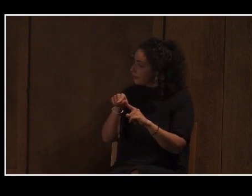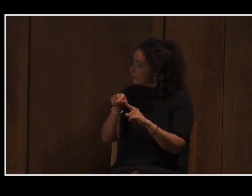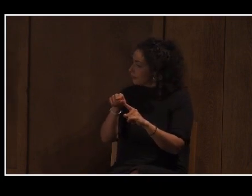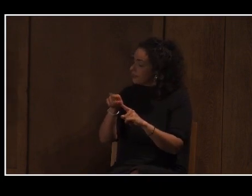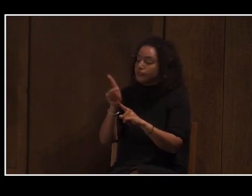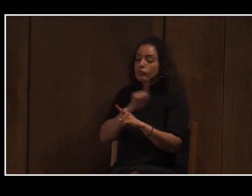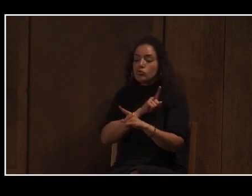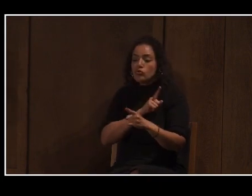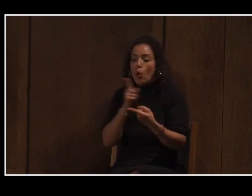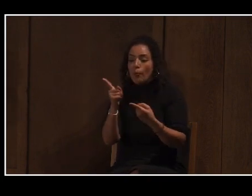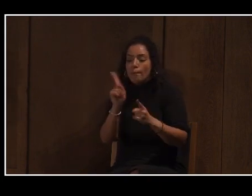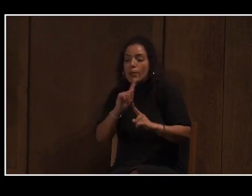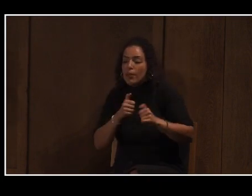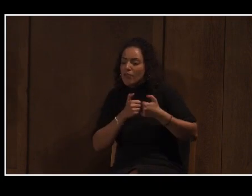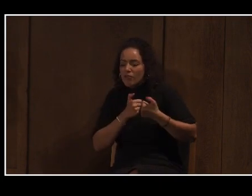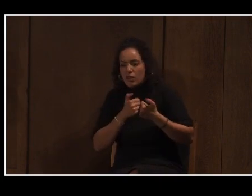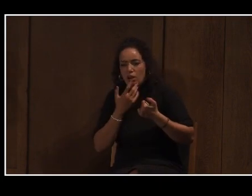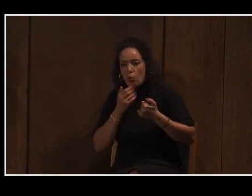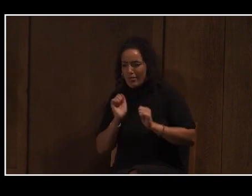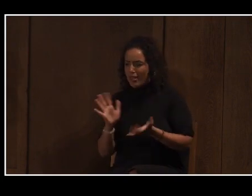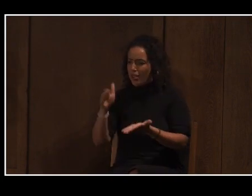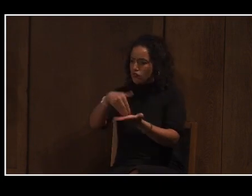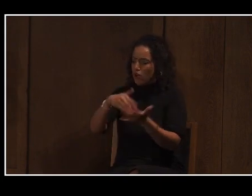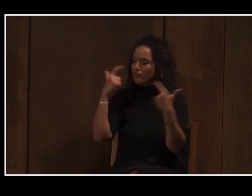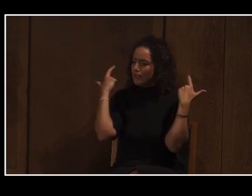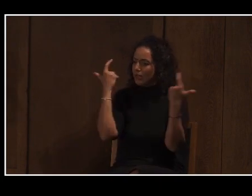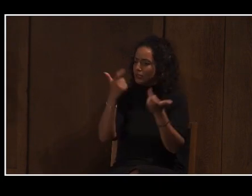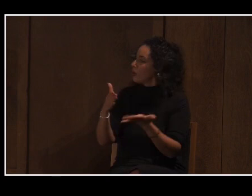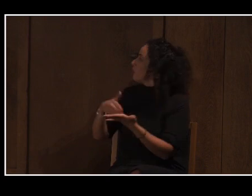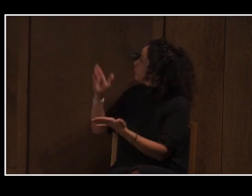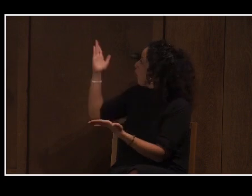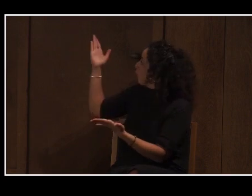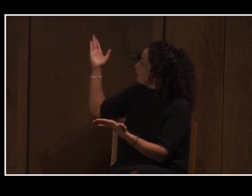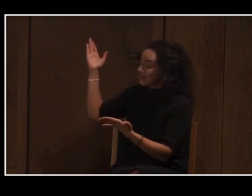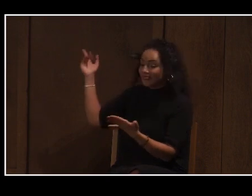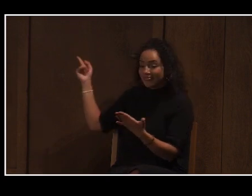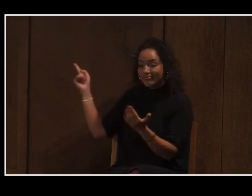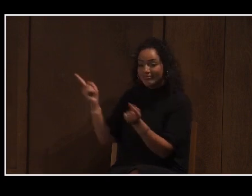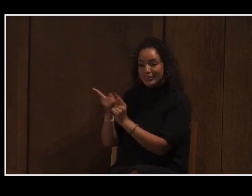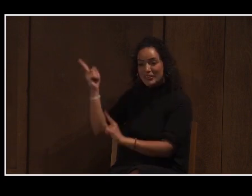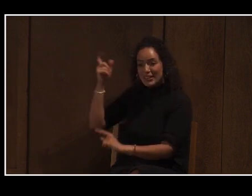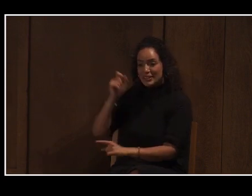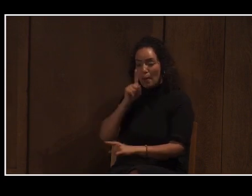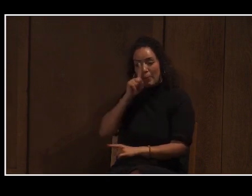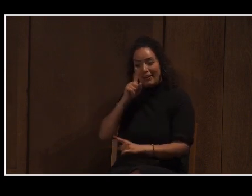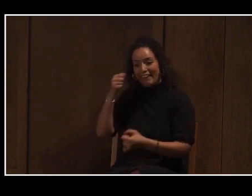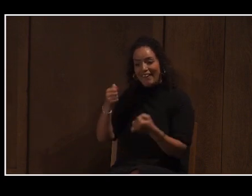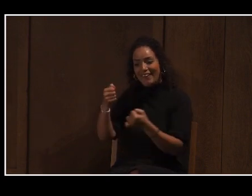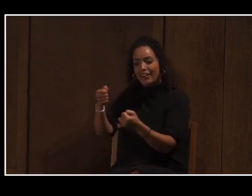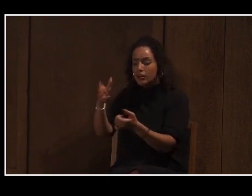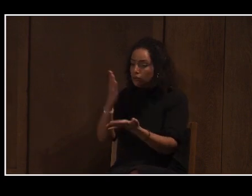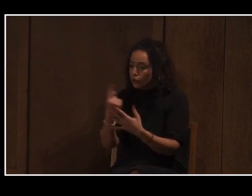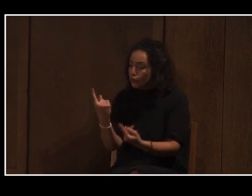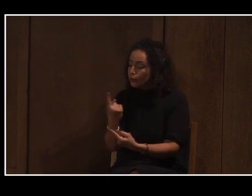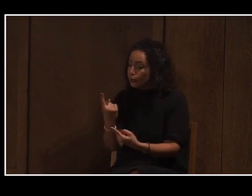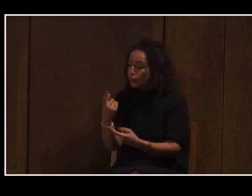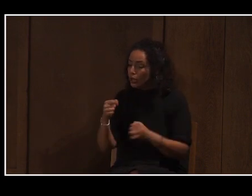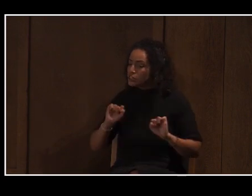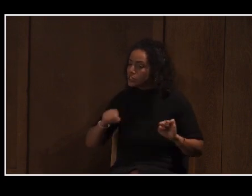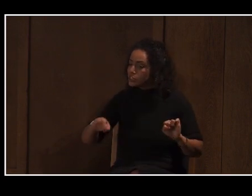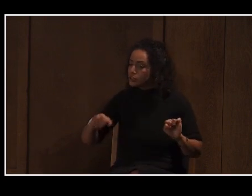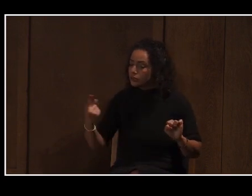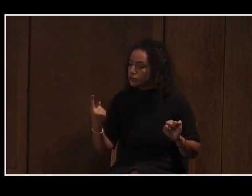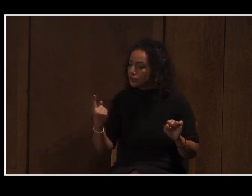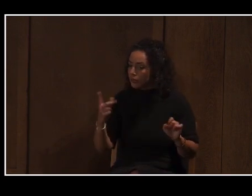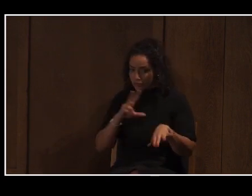actually received by these kind of weird pink little trucky things, which was actually doctors and health